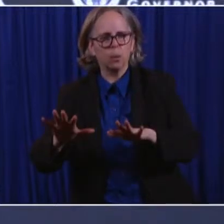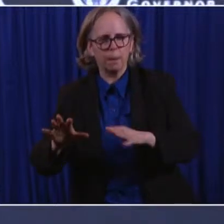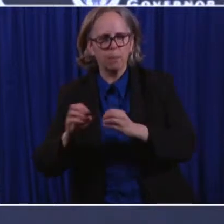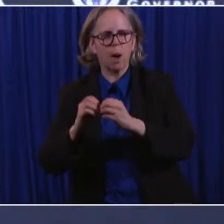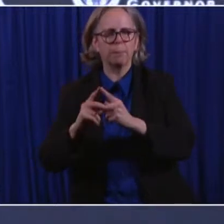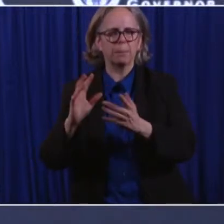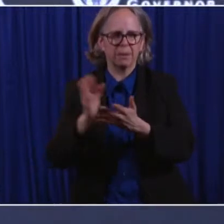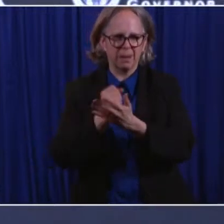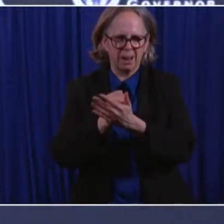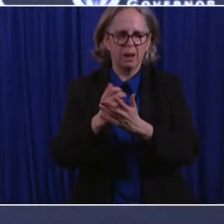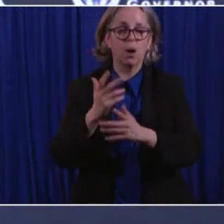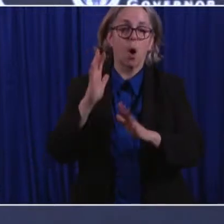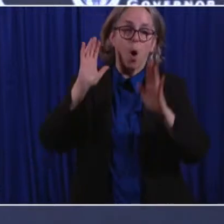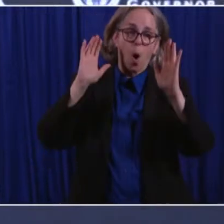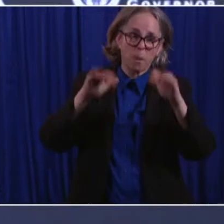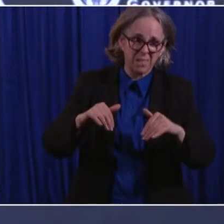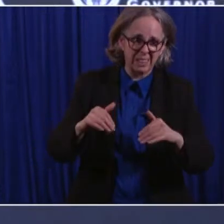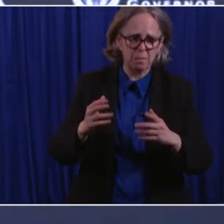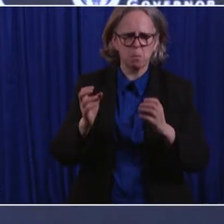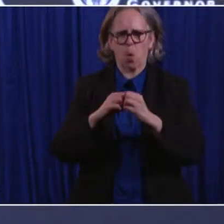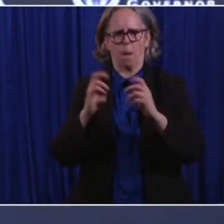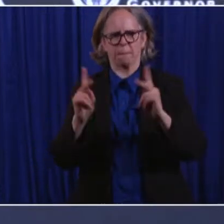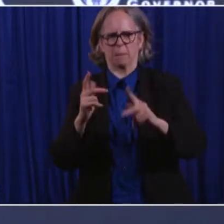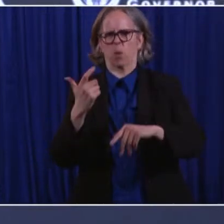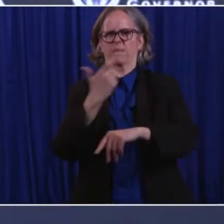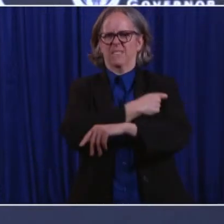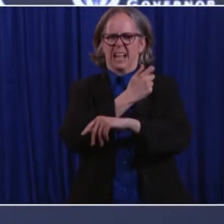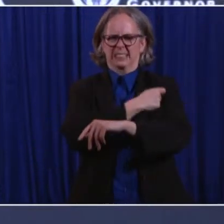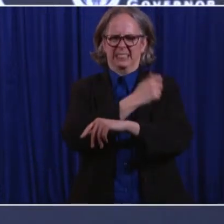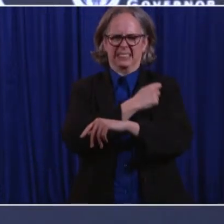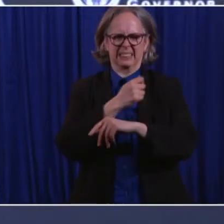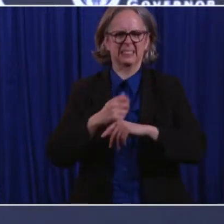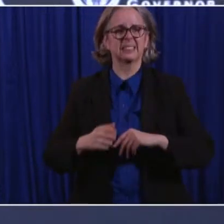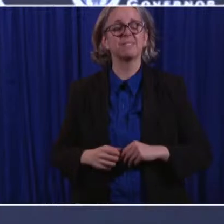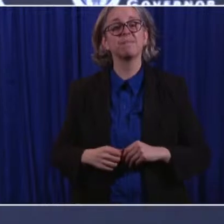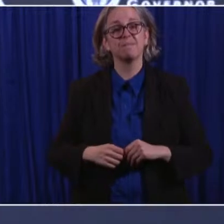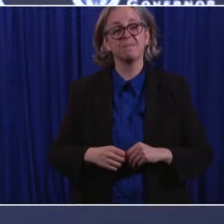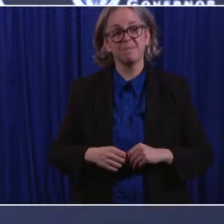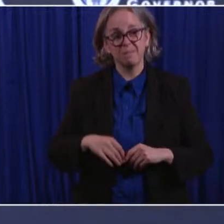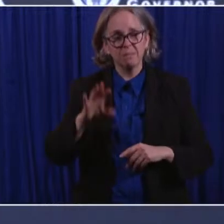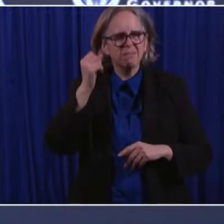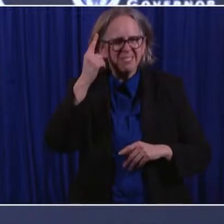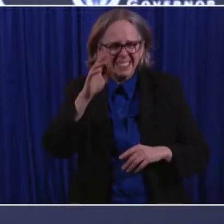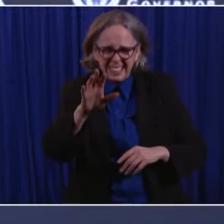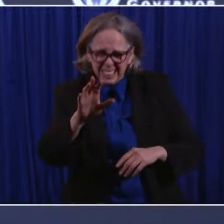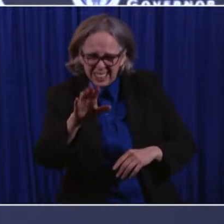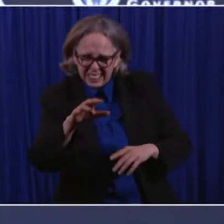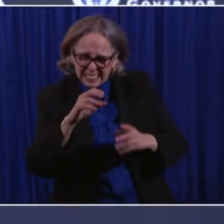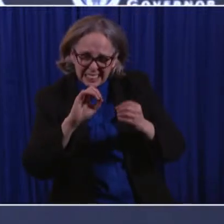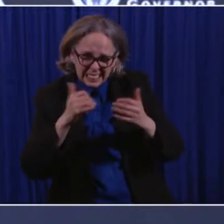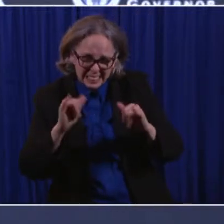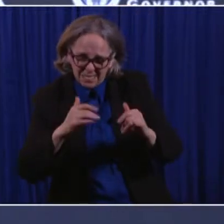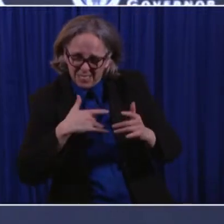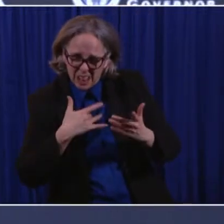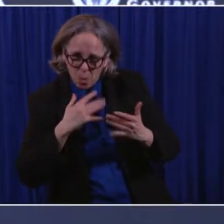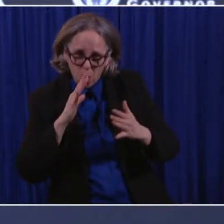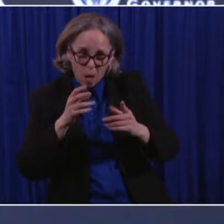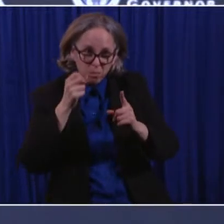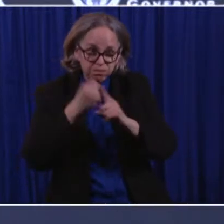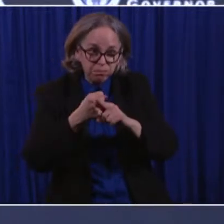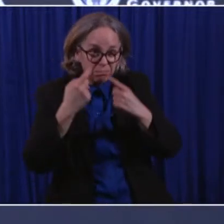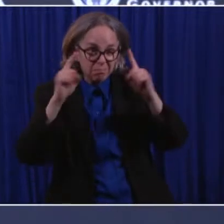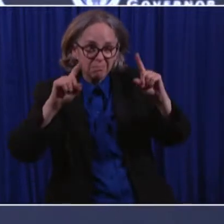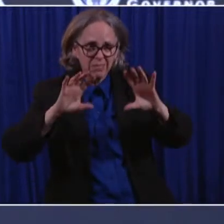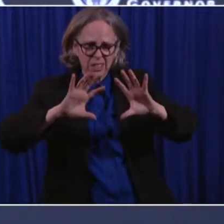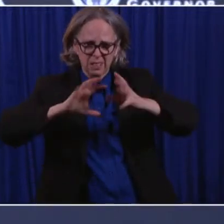hope, vaccinated as we move forward. Do you still feel confident about being able to hit herd immunity in Ohio? Has anything changed your mind on